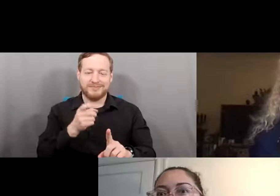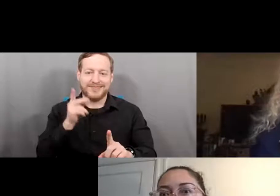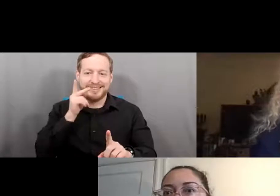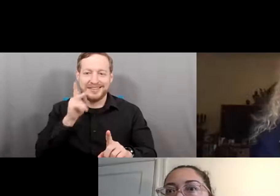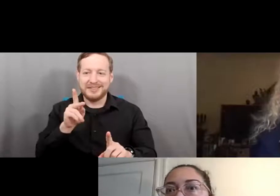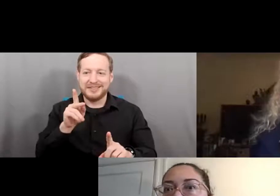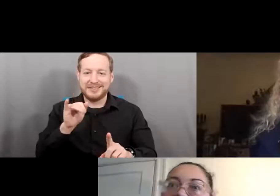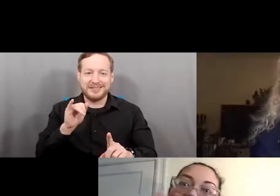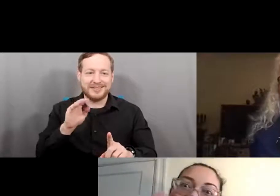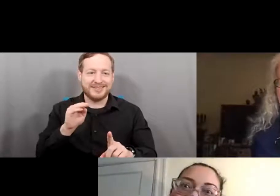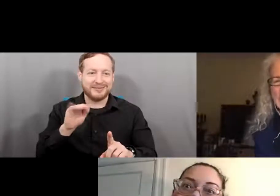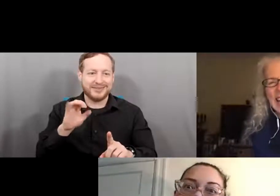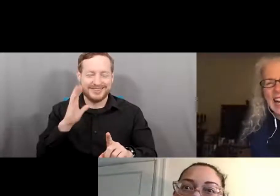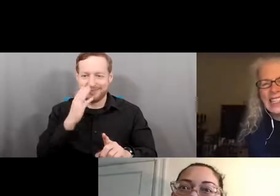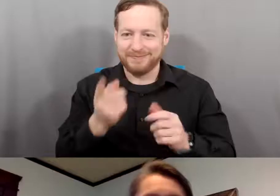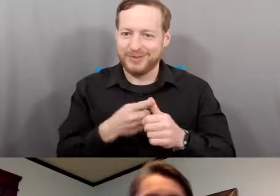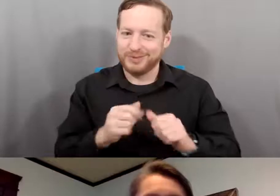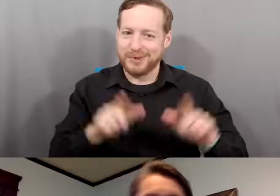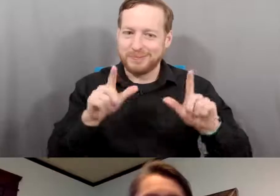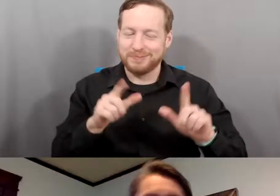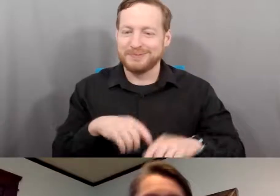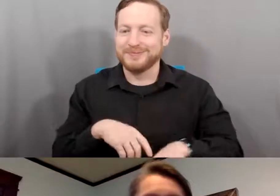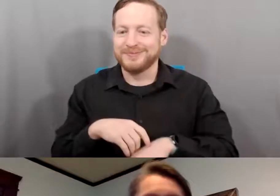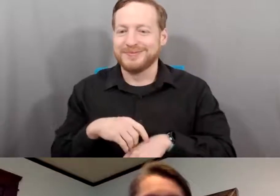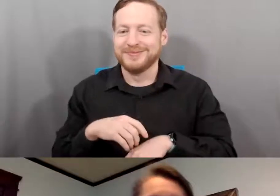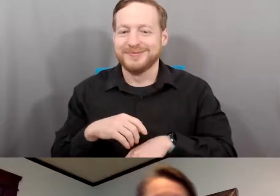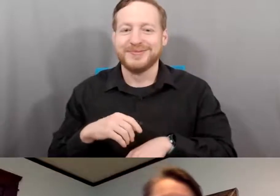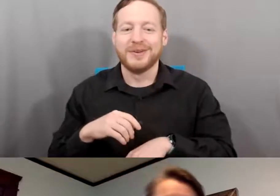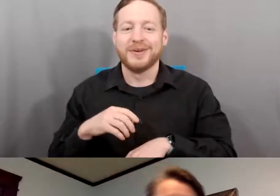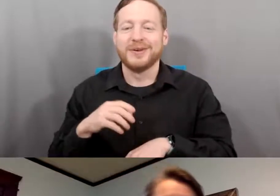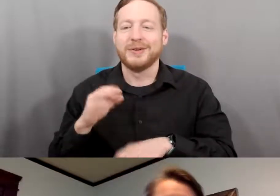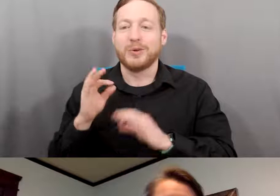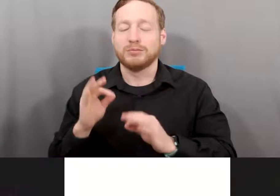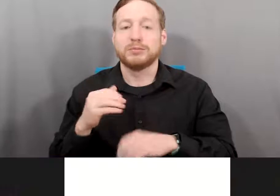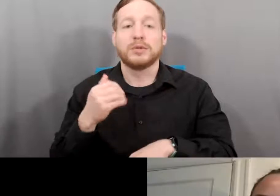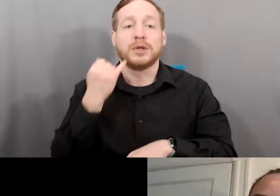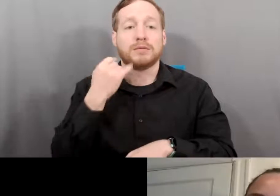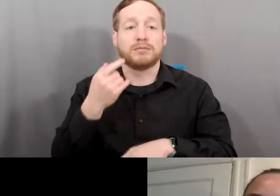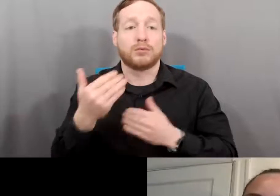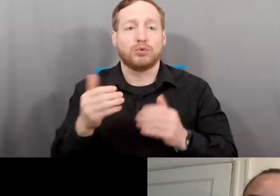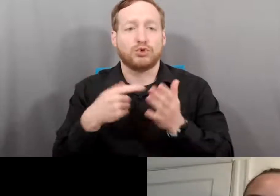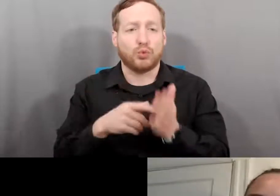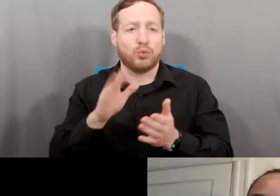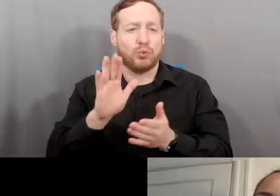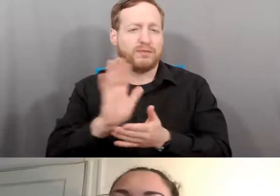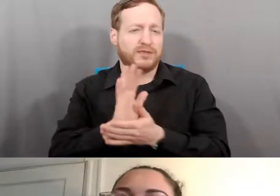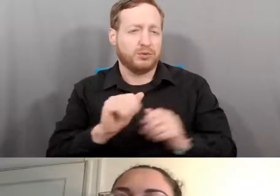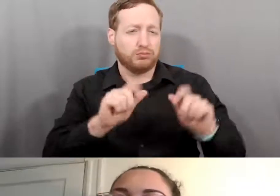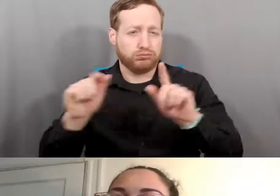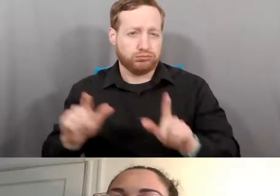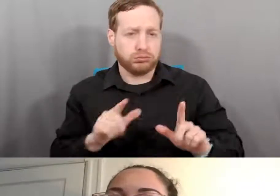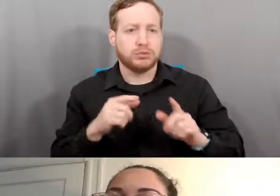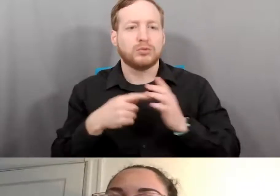Kimmy? Oh, all right. I see both Kimmy and Tina. You both popped up, but I'll give it to Kimmy. Okay, thank you. Kimmy